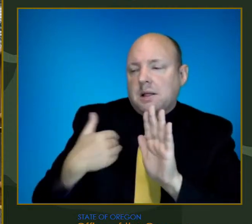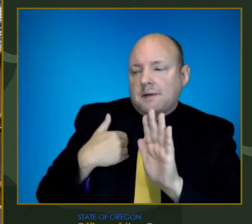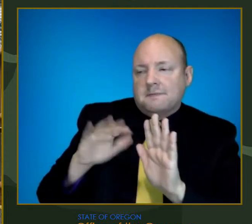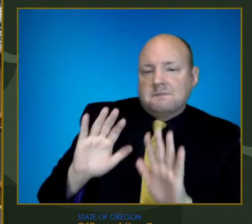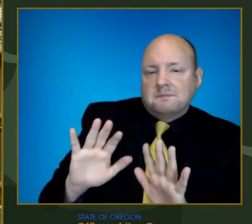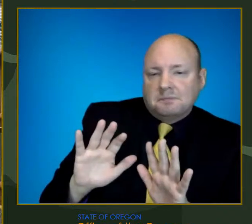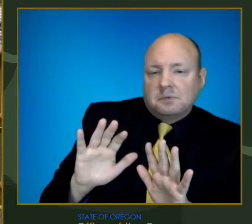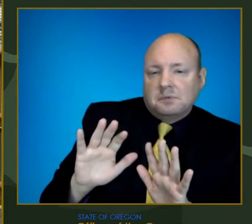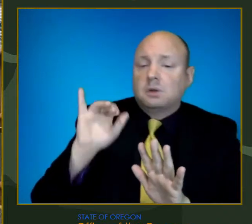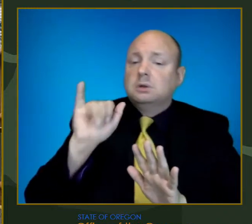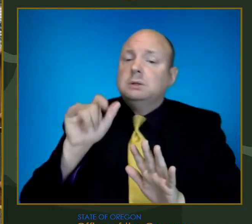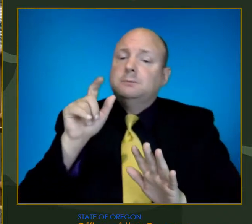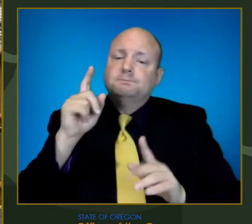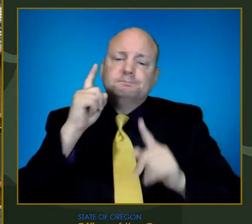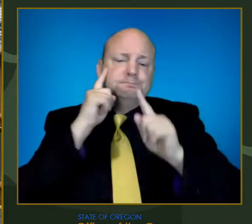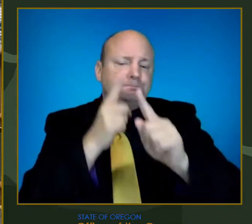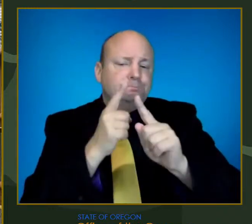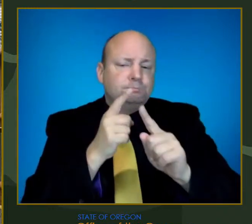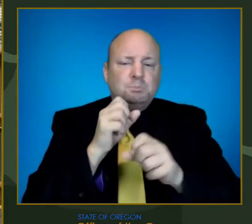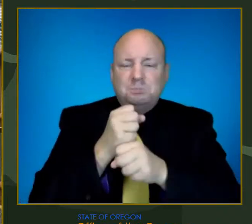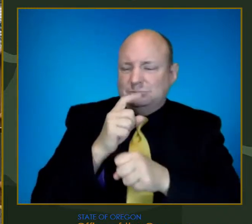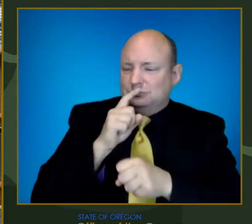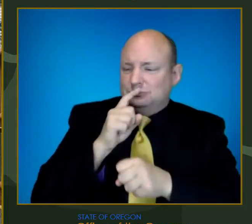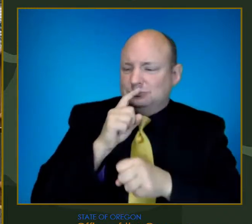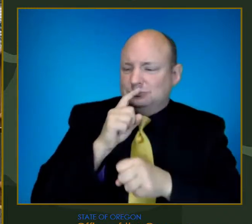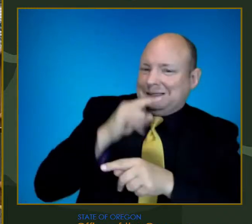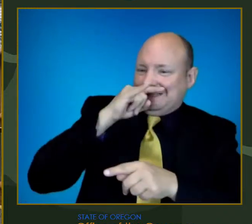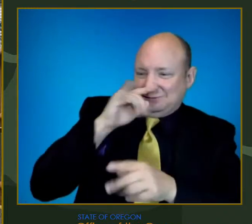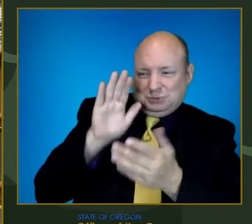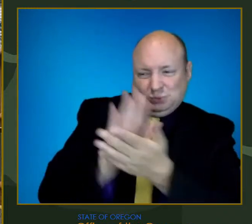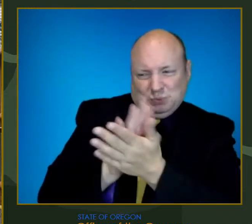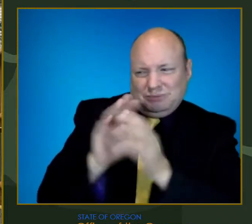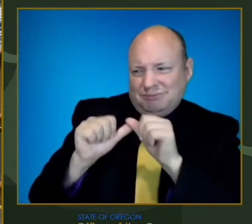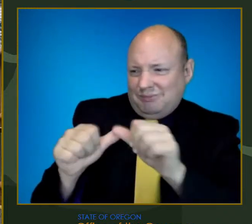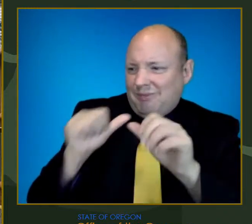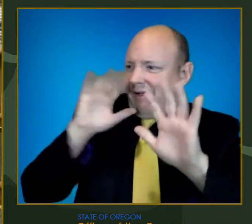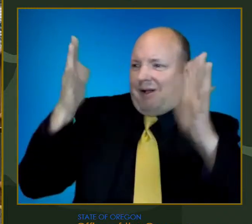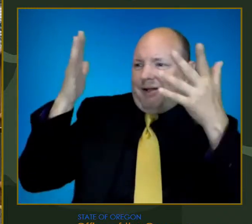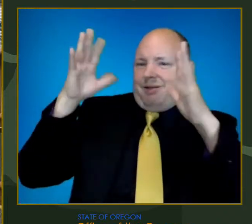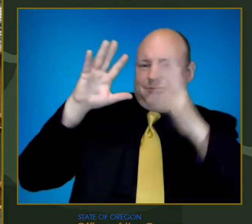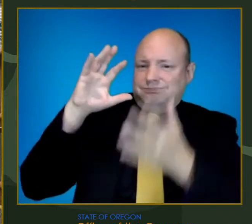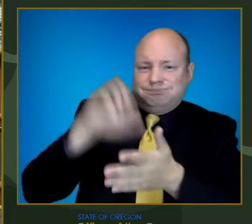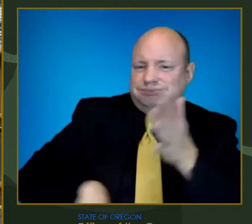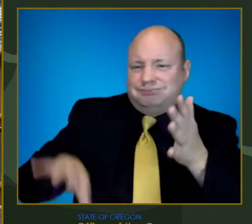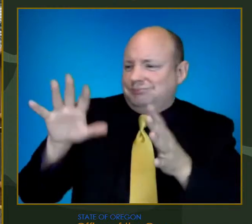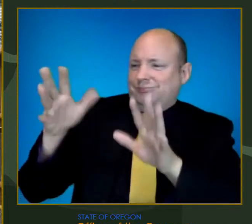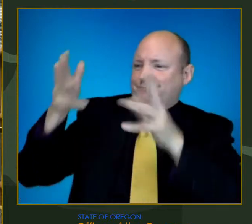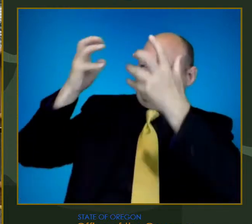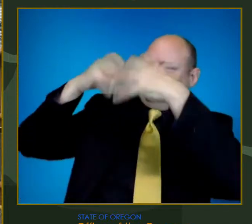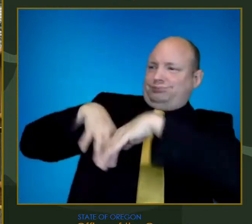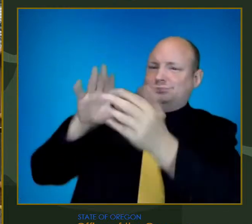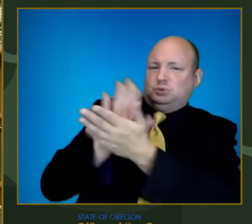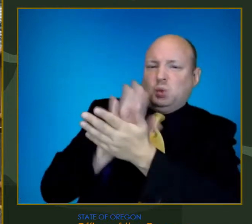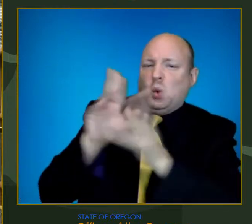not attempting to withhold state school funds that would prevent a school from operating in person. We want our staff in front of our kids